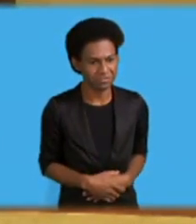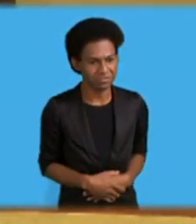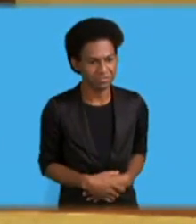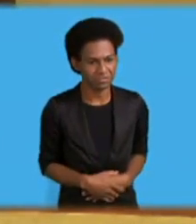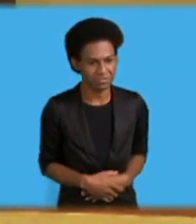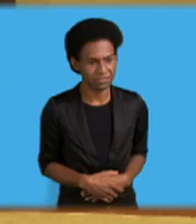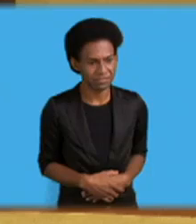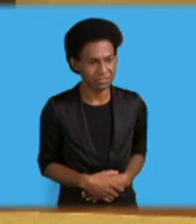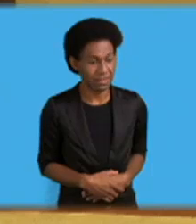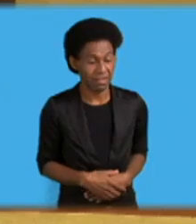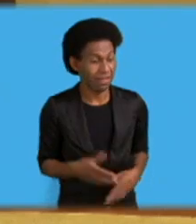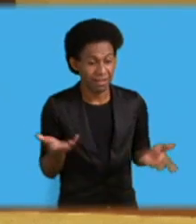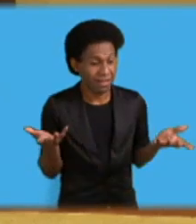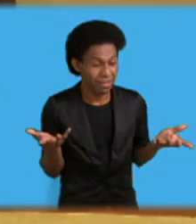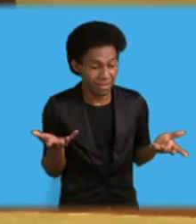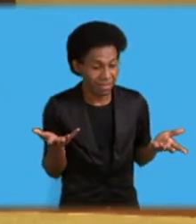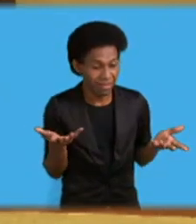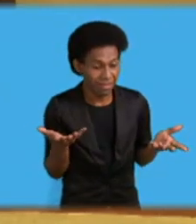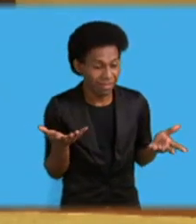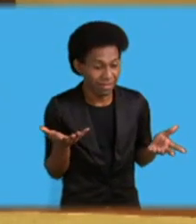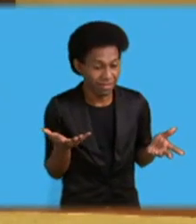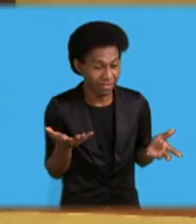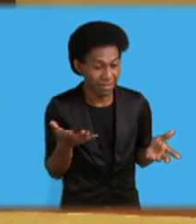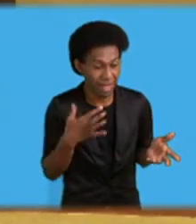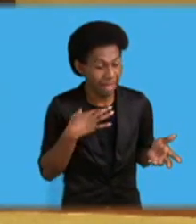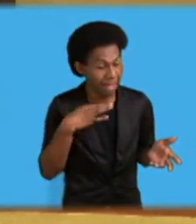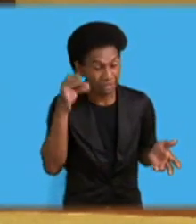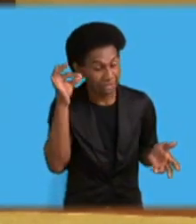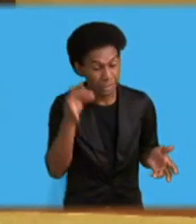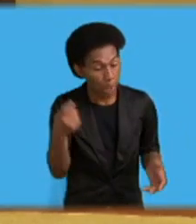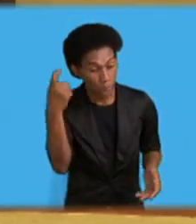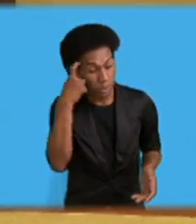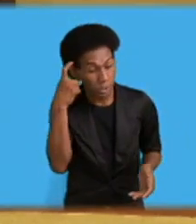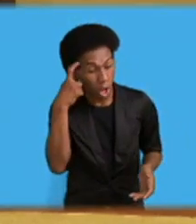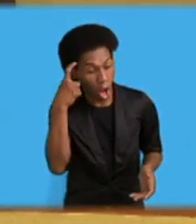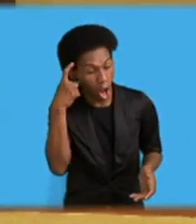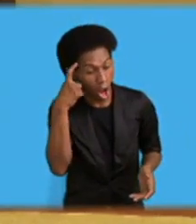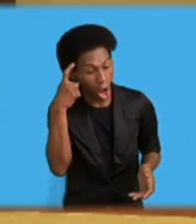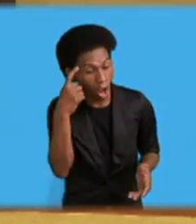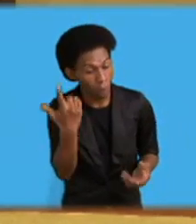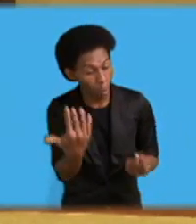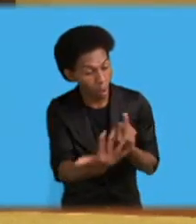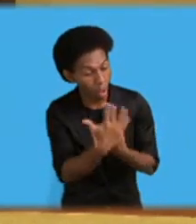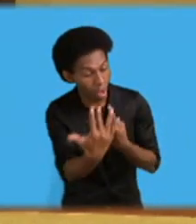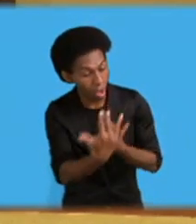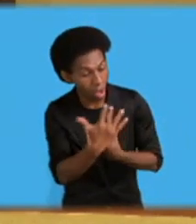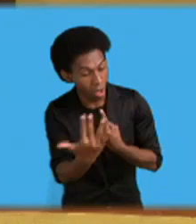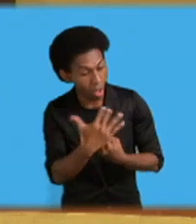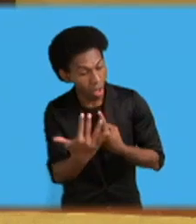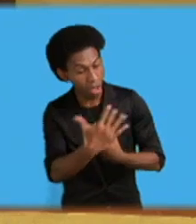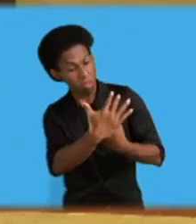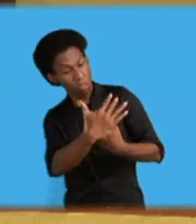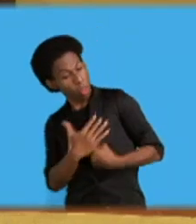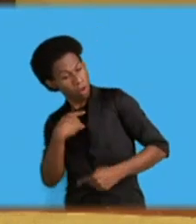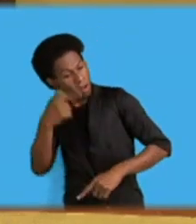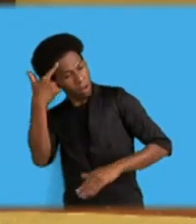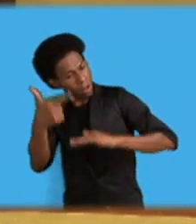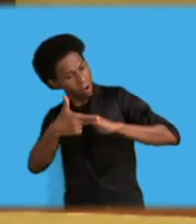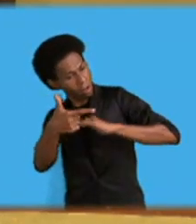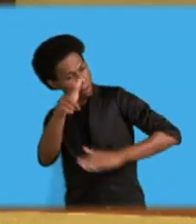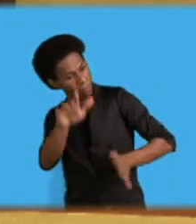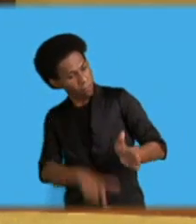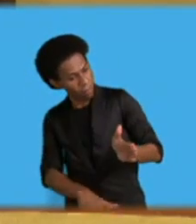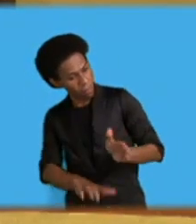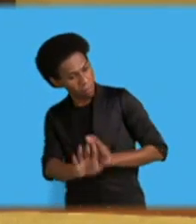Attorney General should talk about my intelligence and what I'm asking. The simple question is